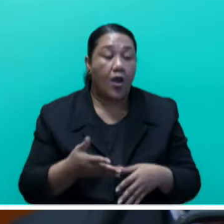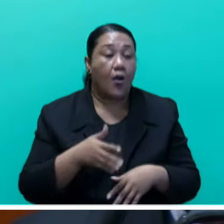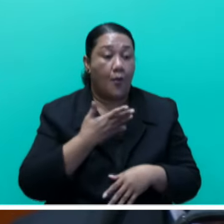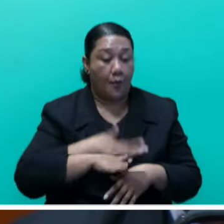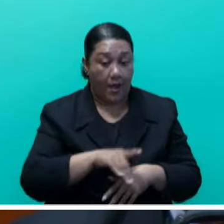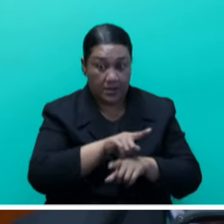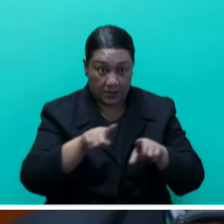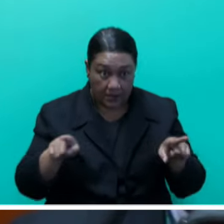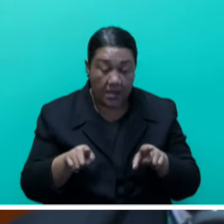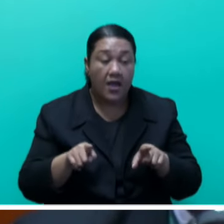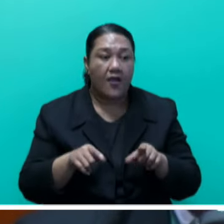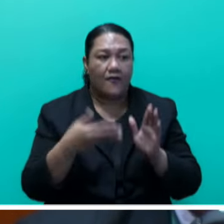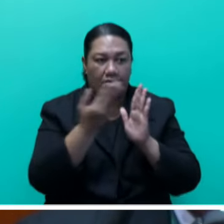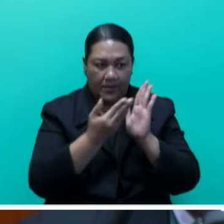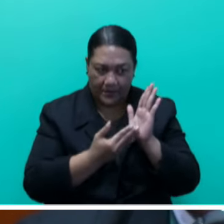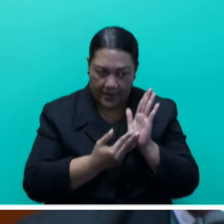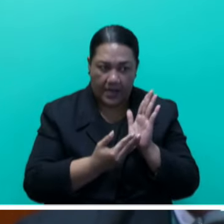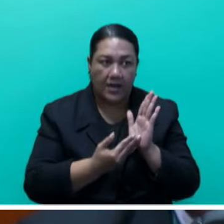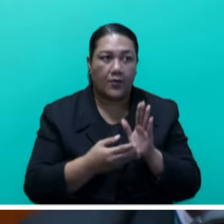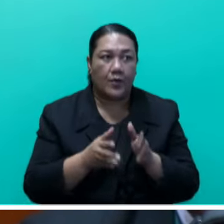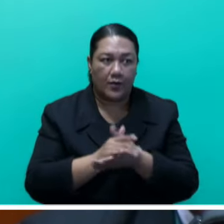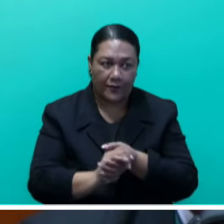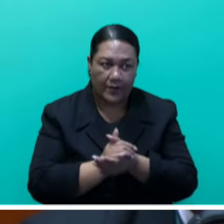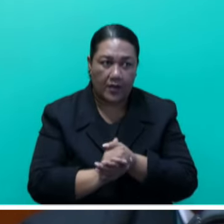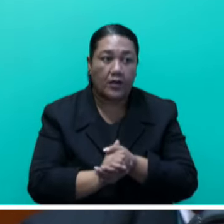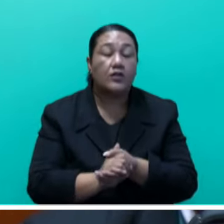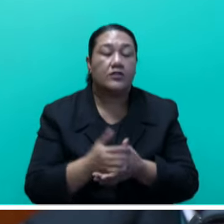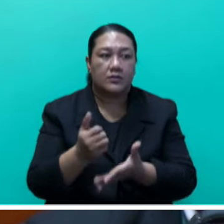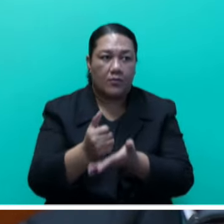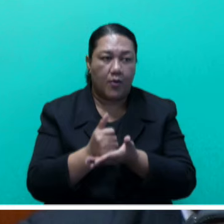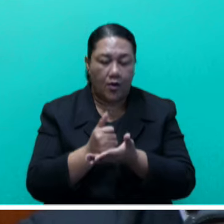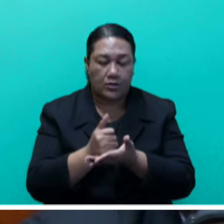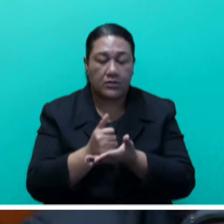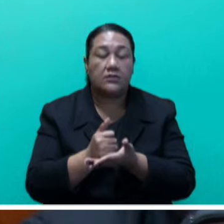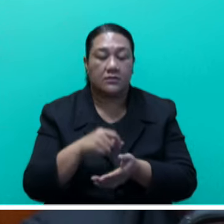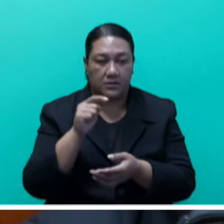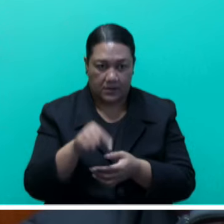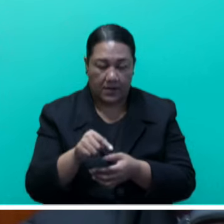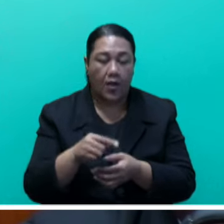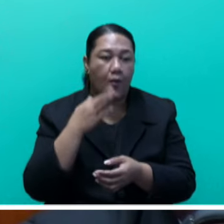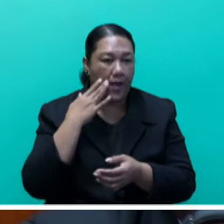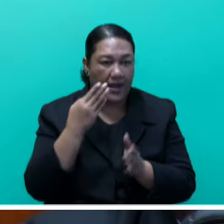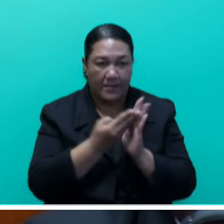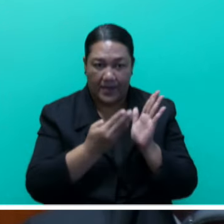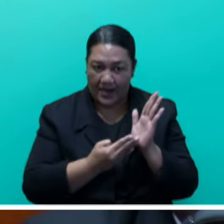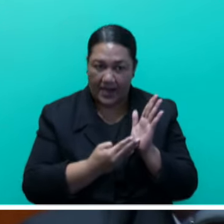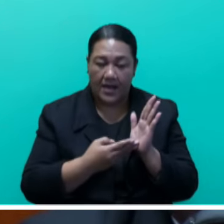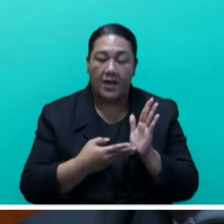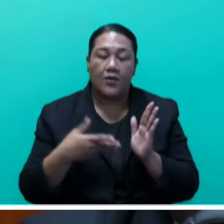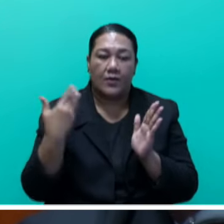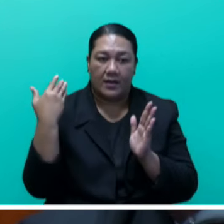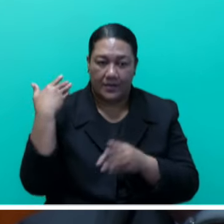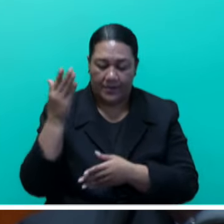bills. And we look forward to the continued support of this House when the bills finally come for debate. Honorable Speaker, the Department of